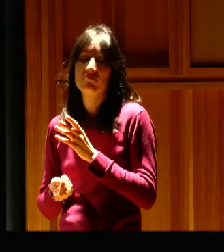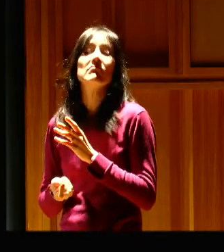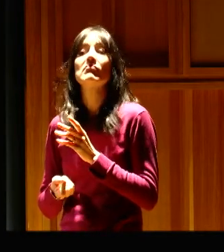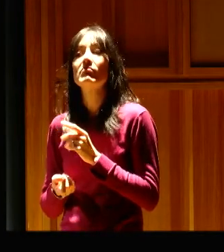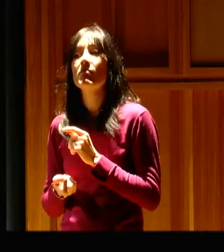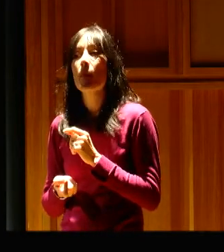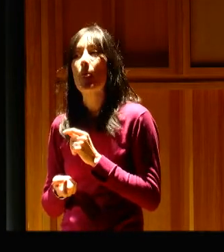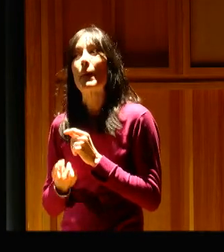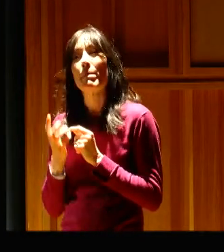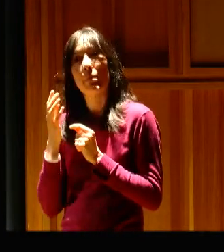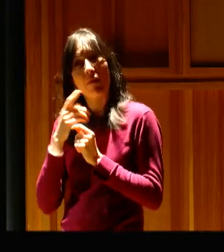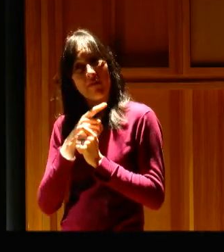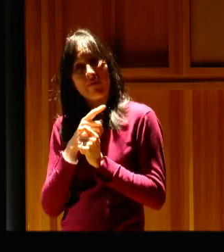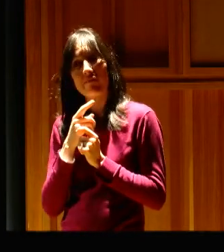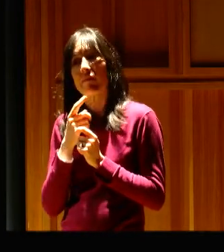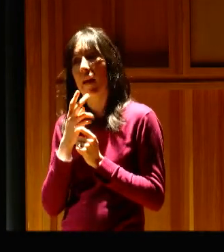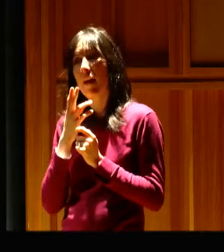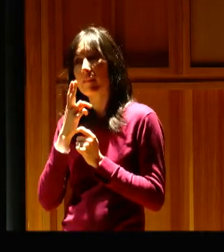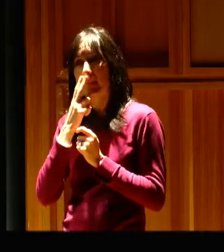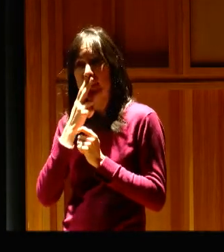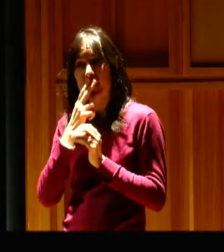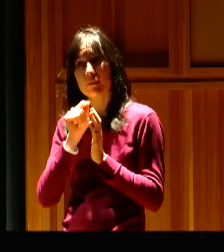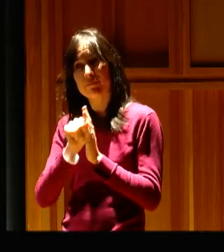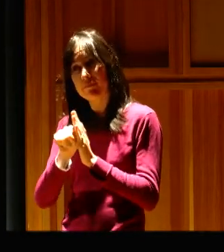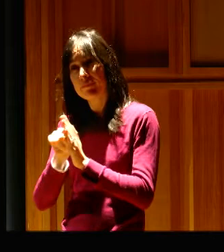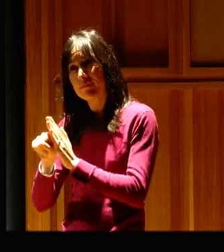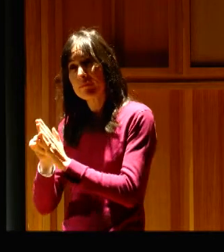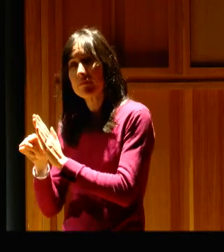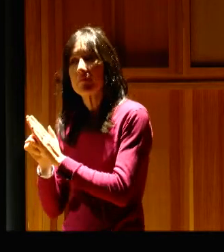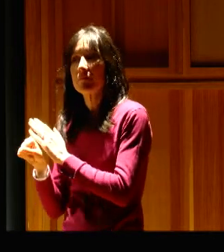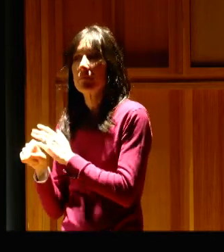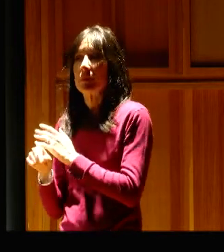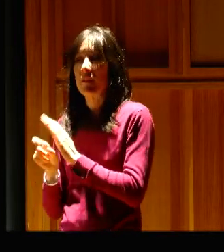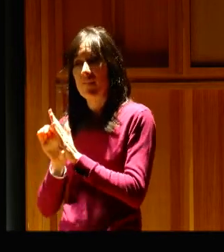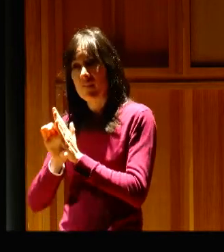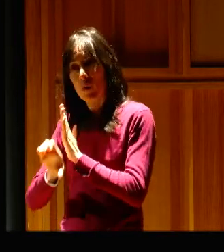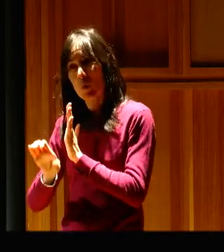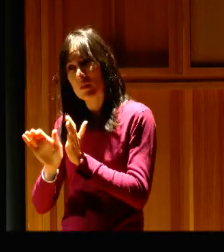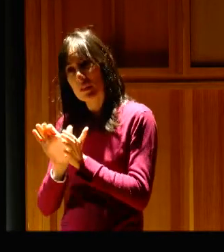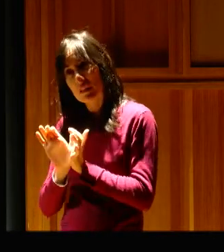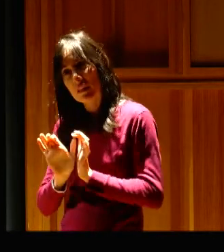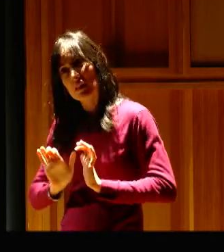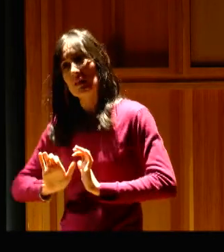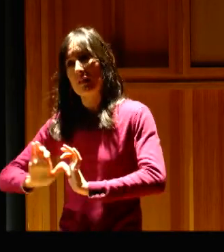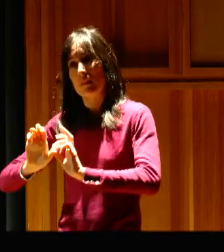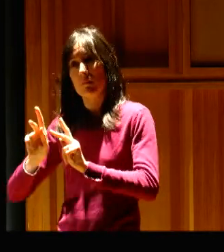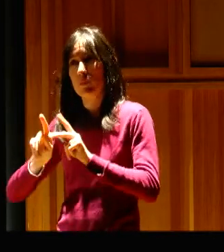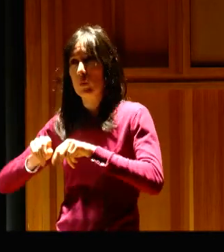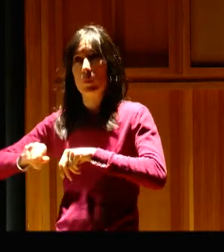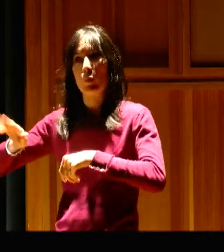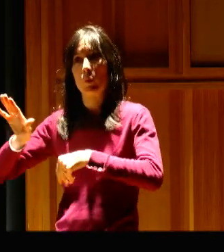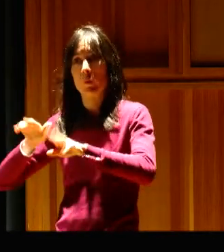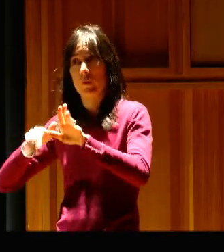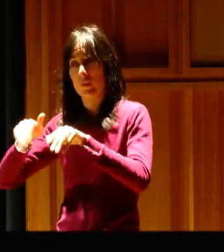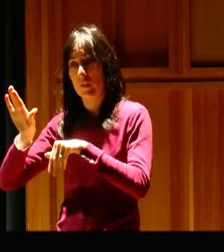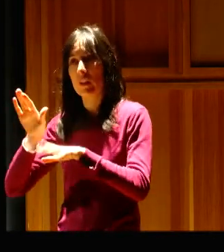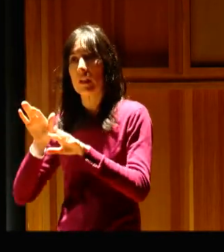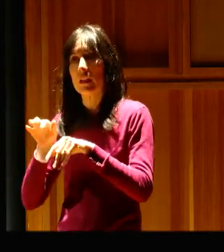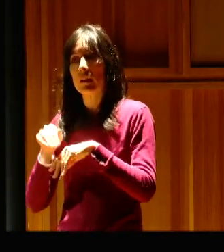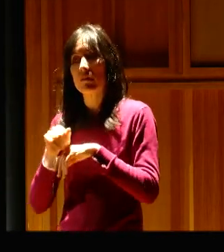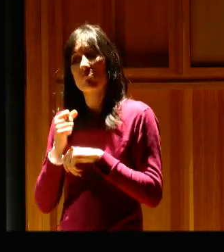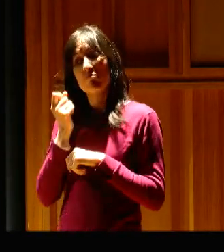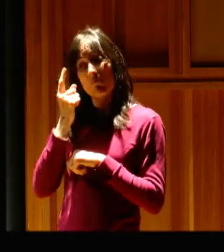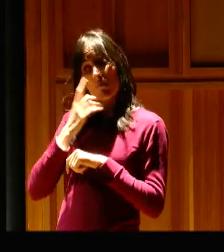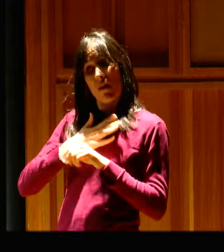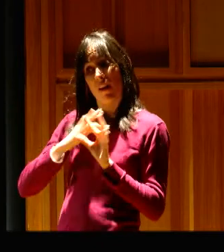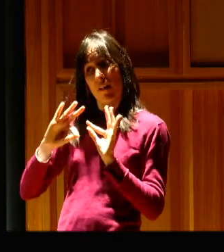genocide, of forced displacement, of migration, My family's traditions proved